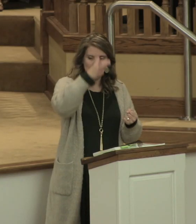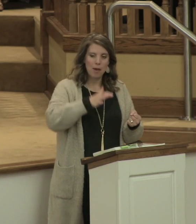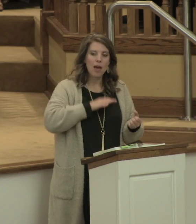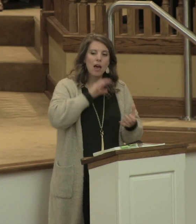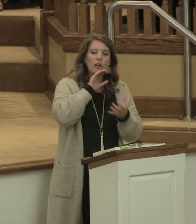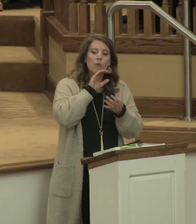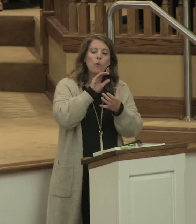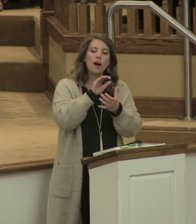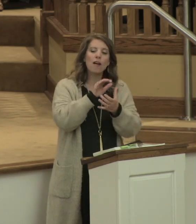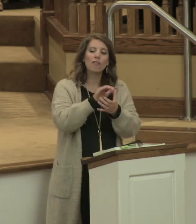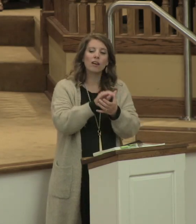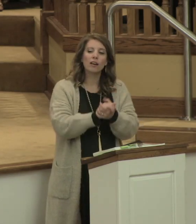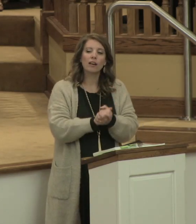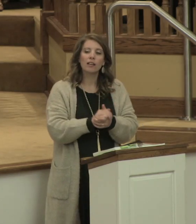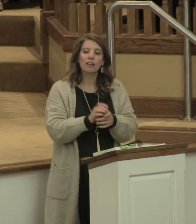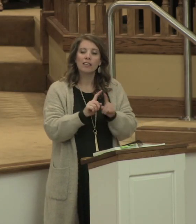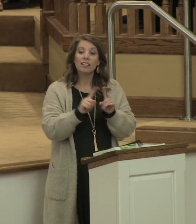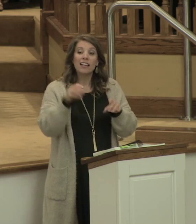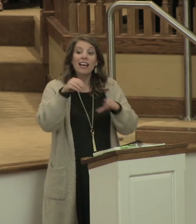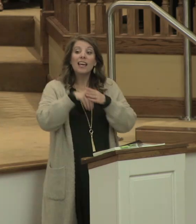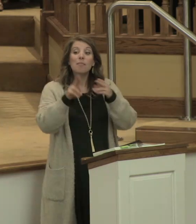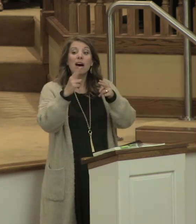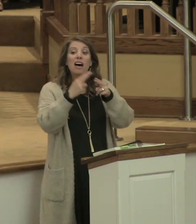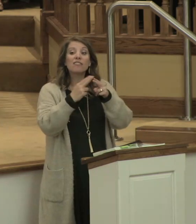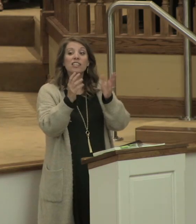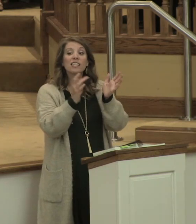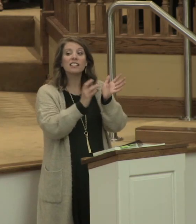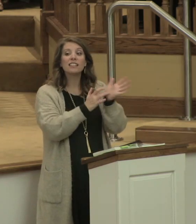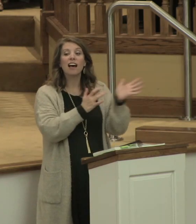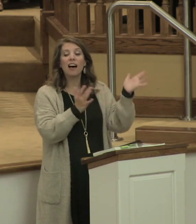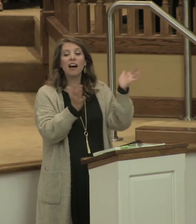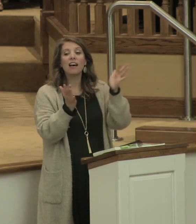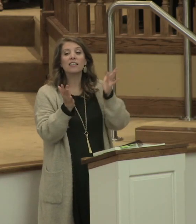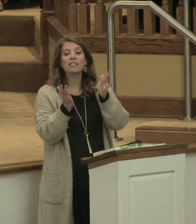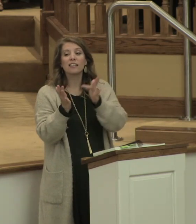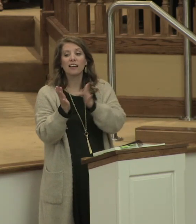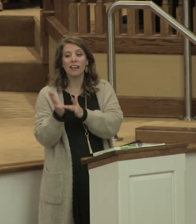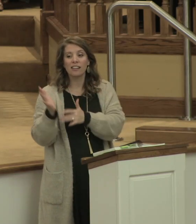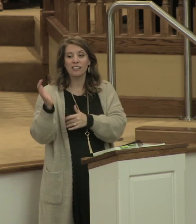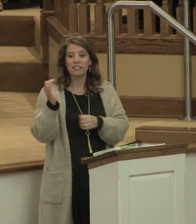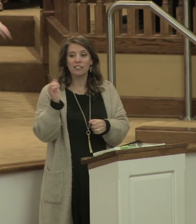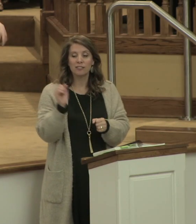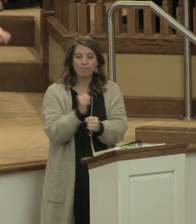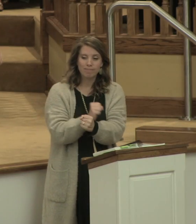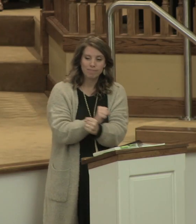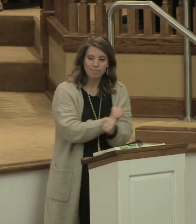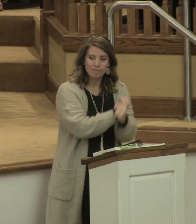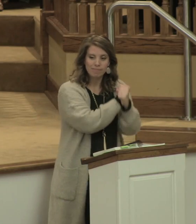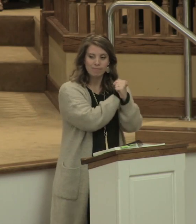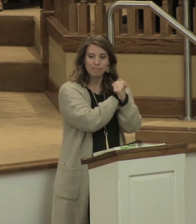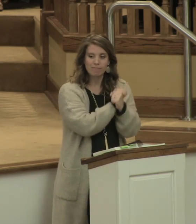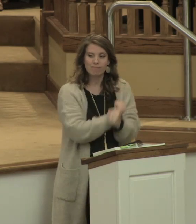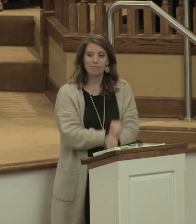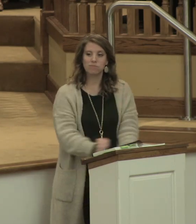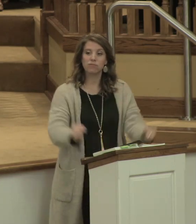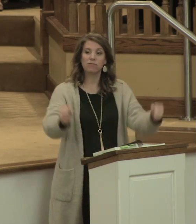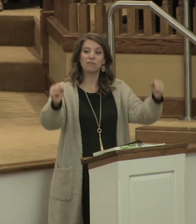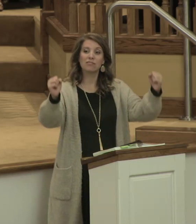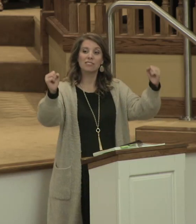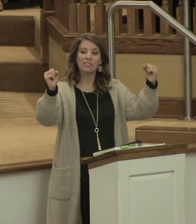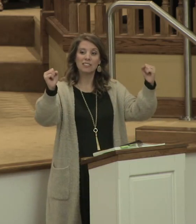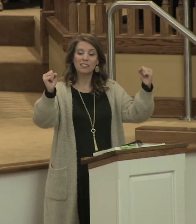and wife. But in the name of Jesus, the chains of bondage